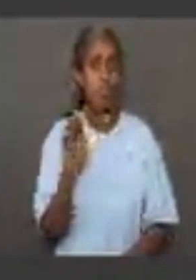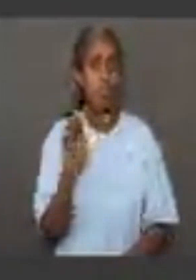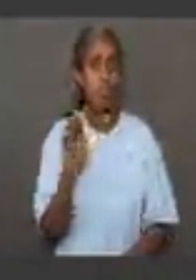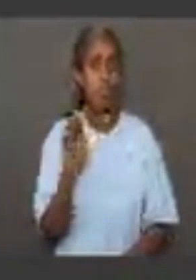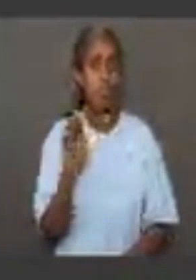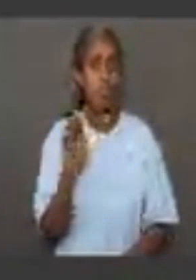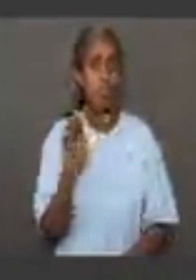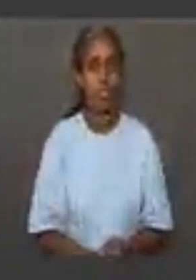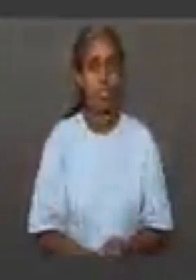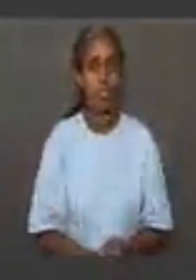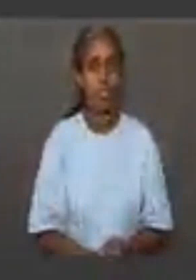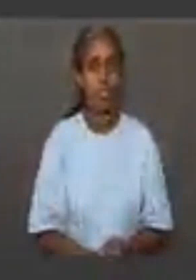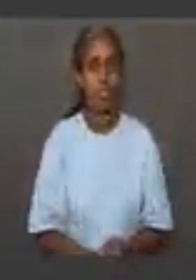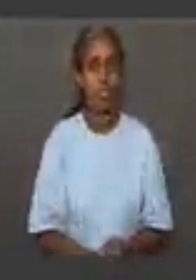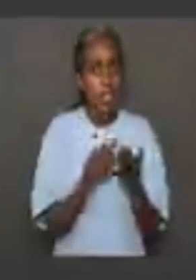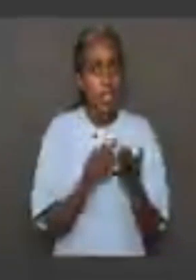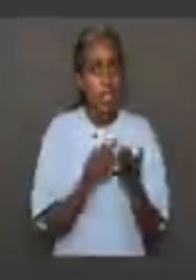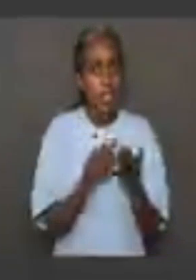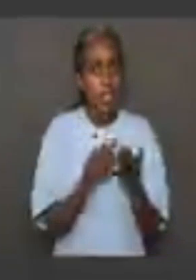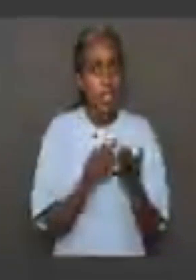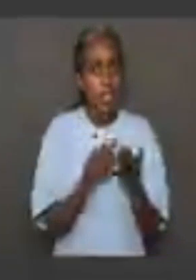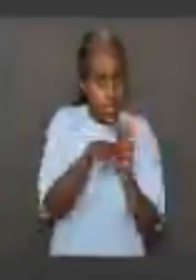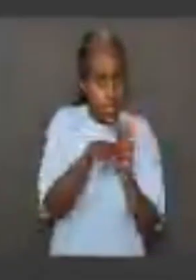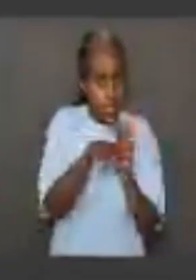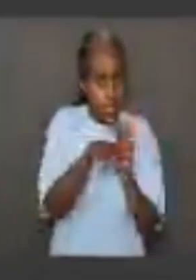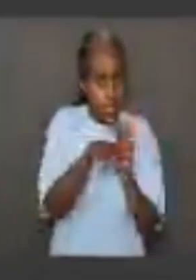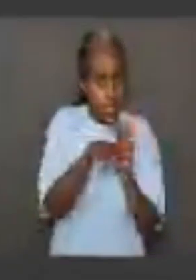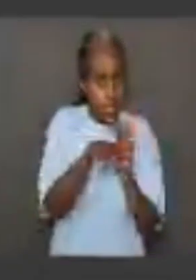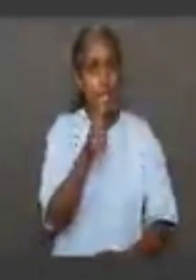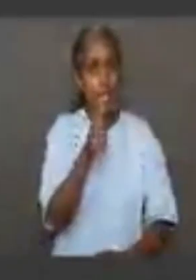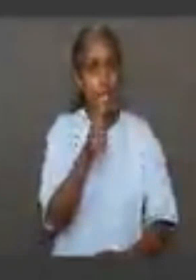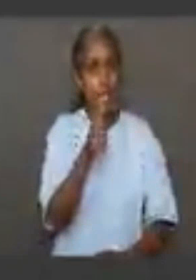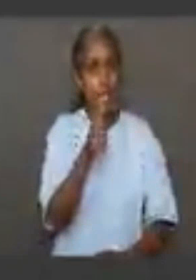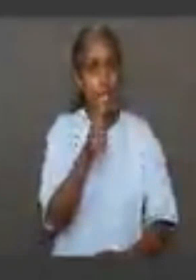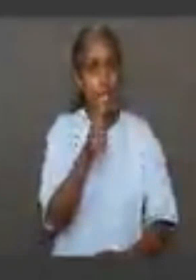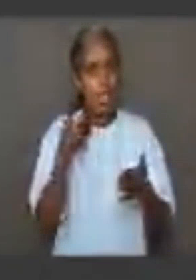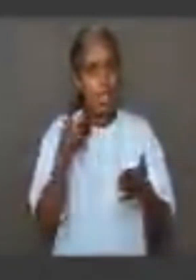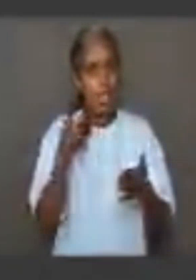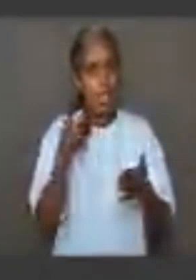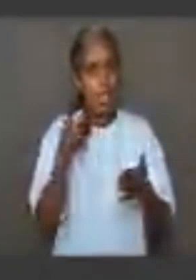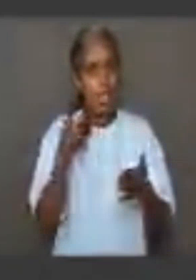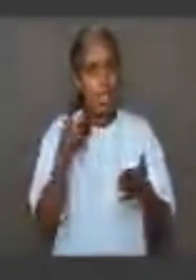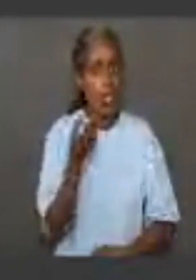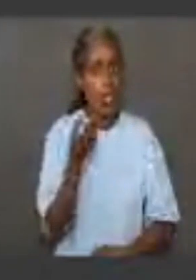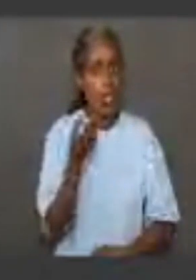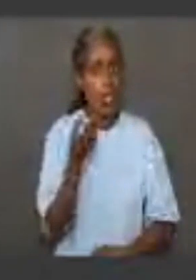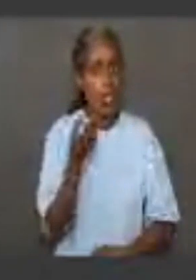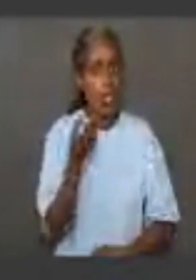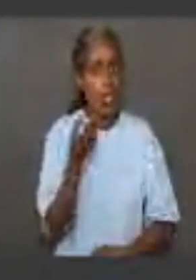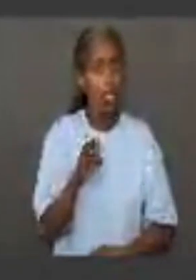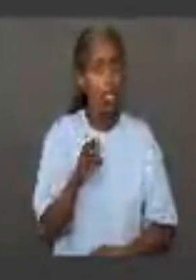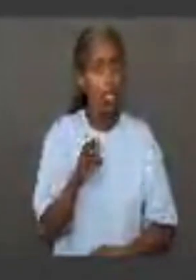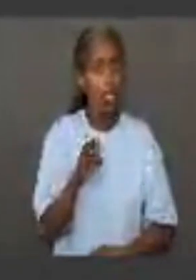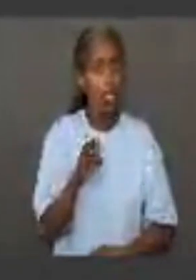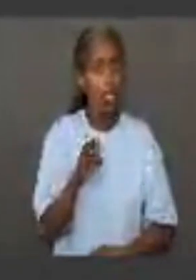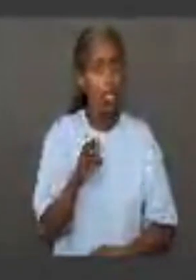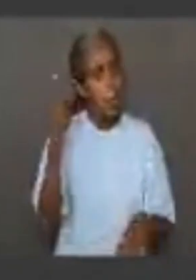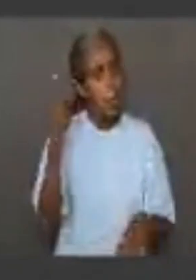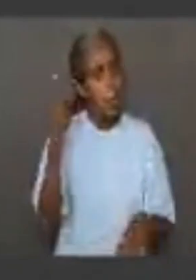It is denoted by A difference B, or sometimes